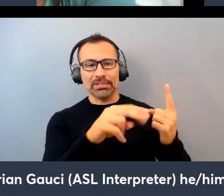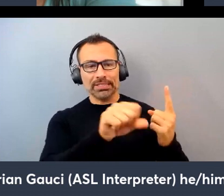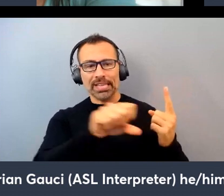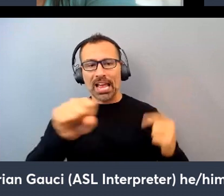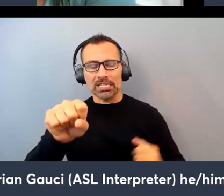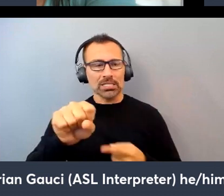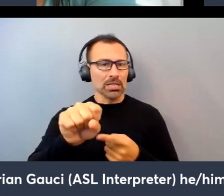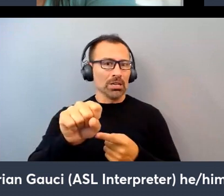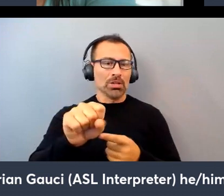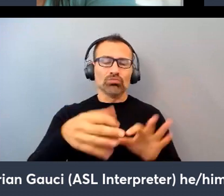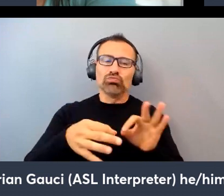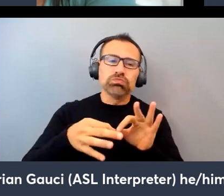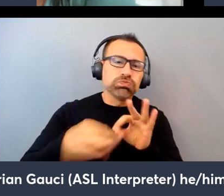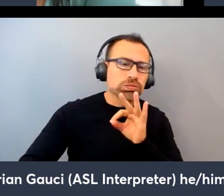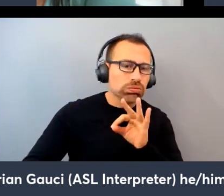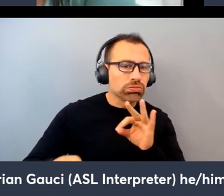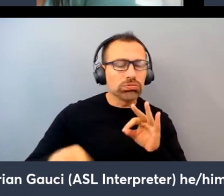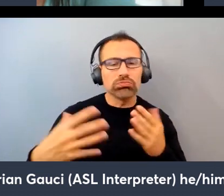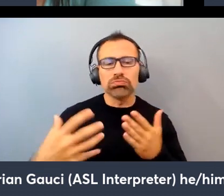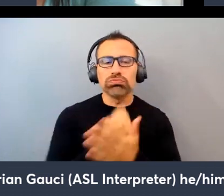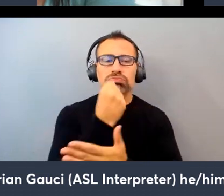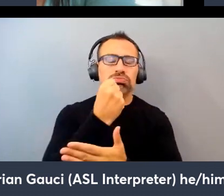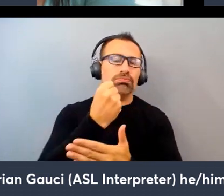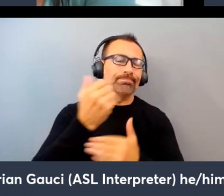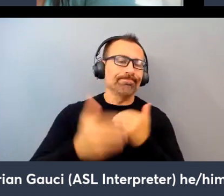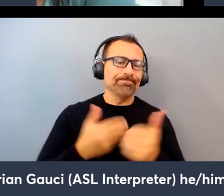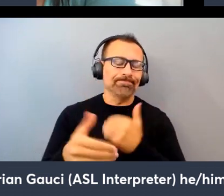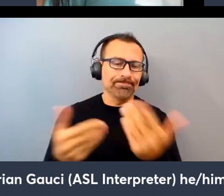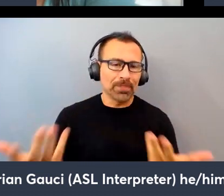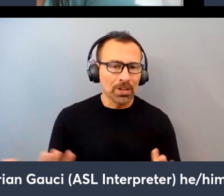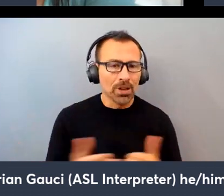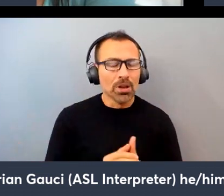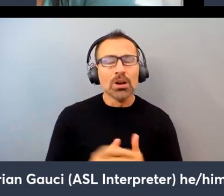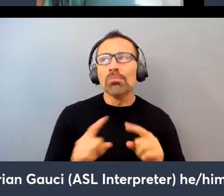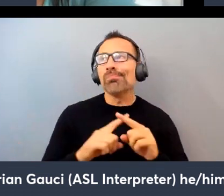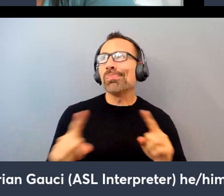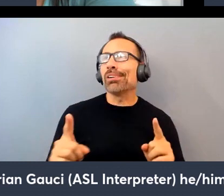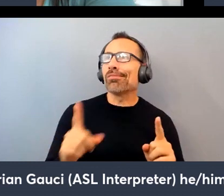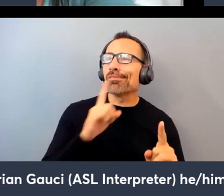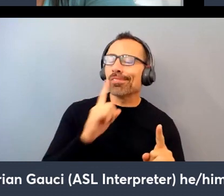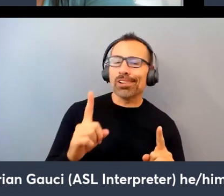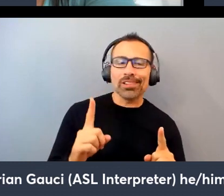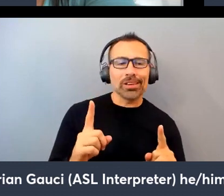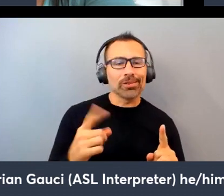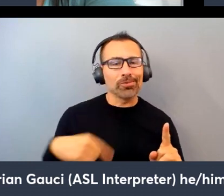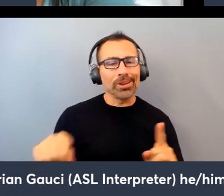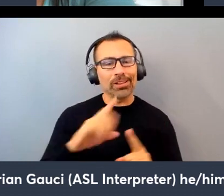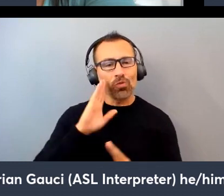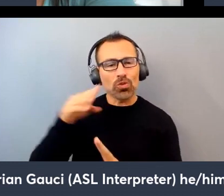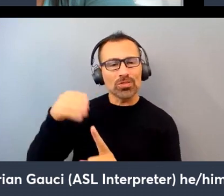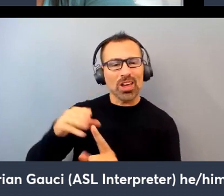very simple to use. It was just a matter of determining how to use it properly.